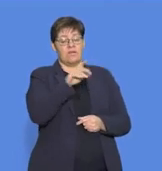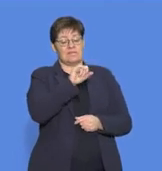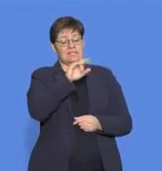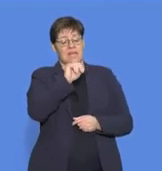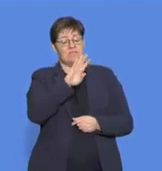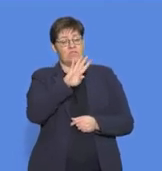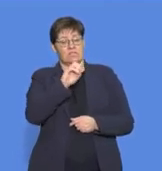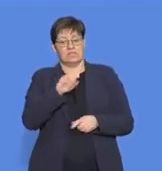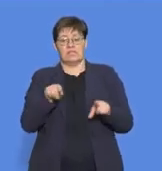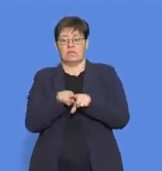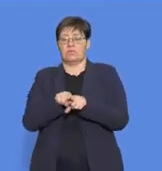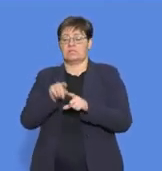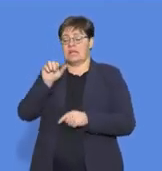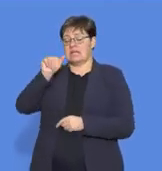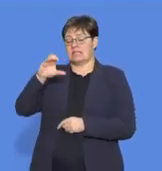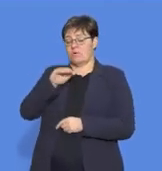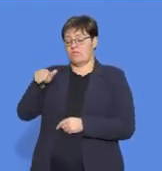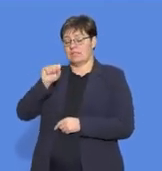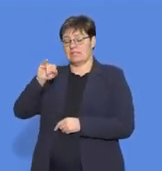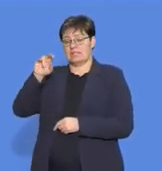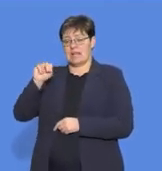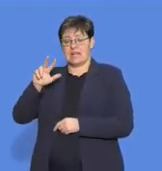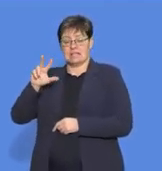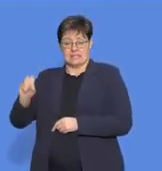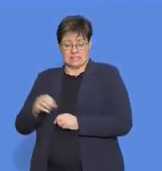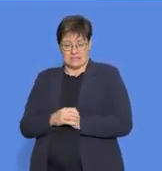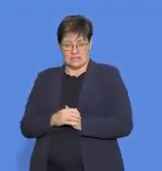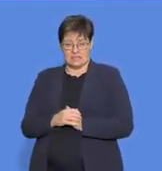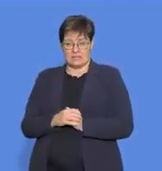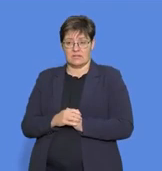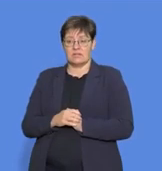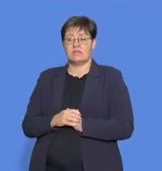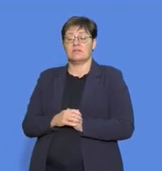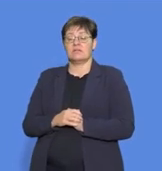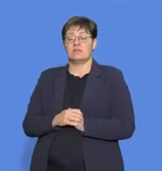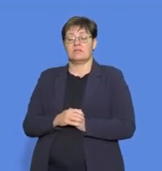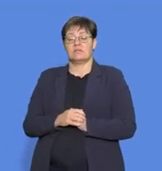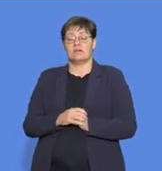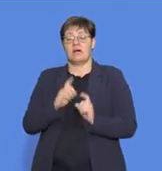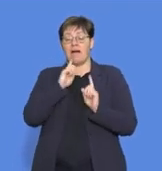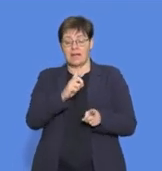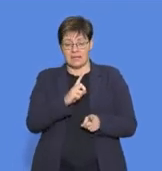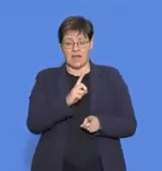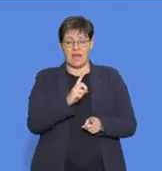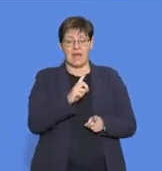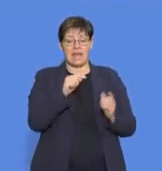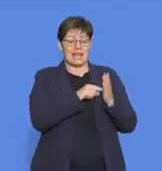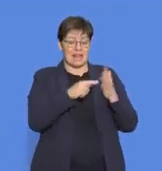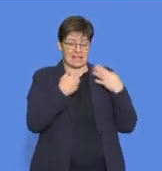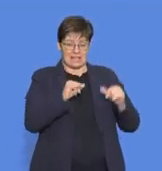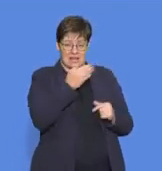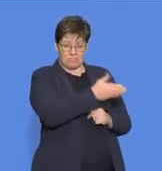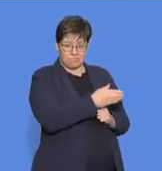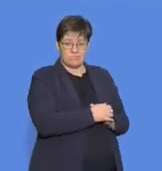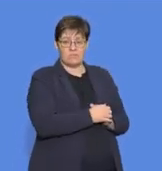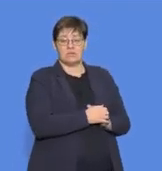sine 40 equals AC over sine 80. And remember, you have this answer in your calculator's memory